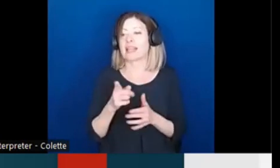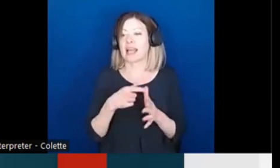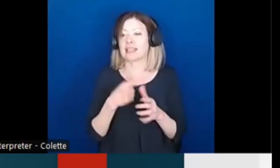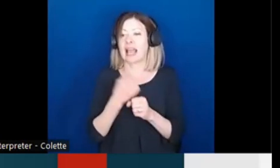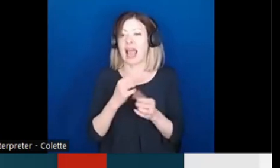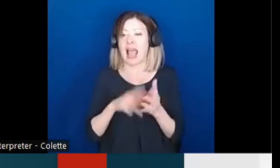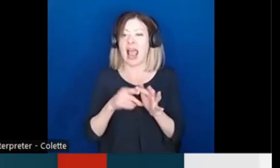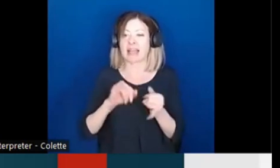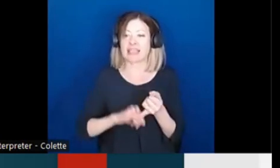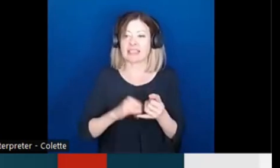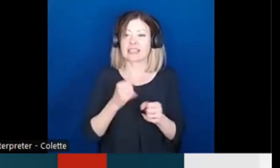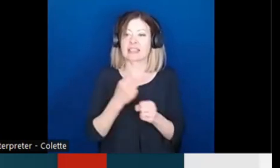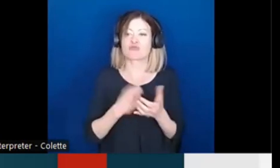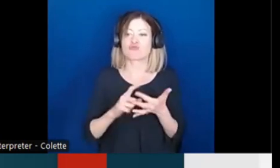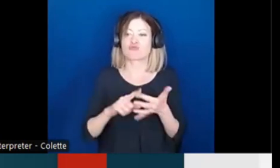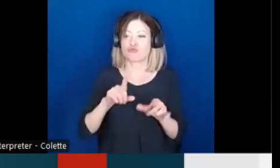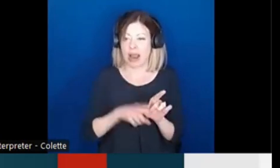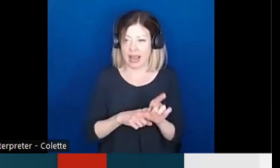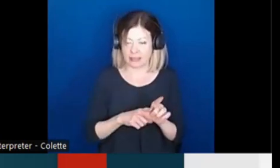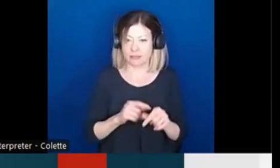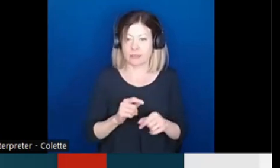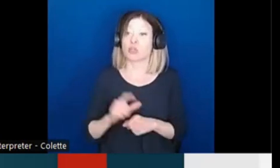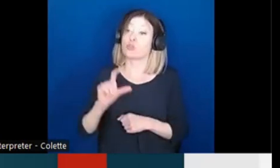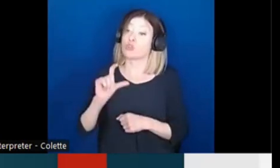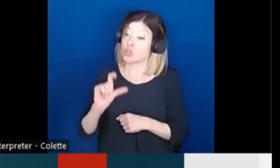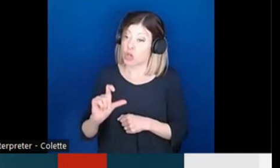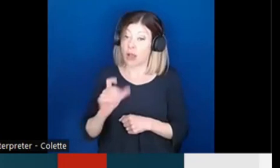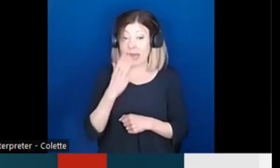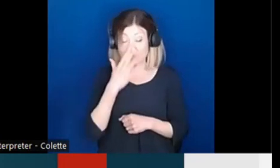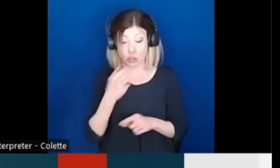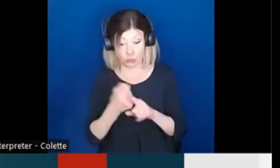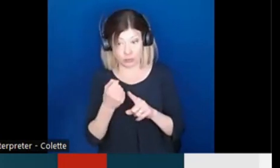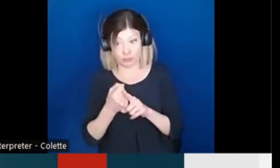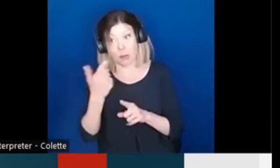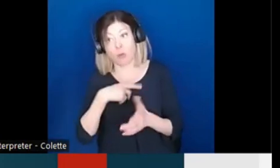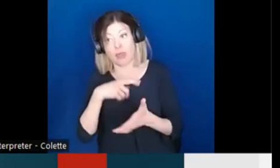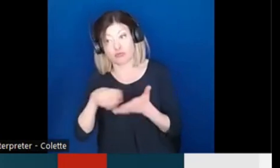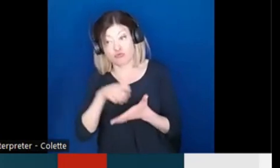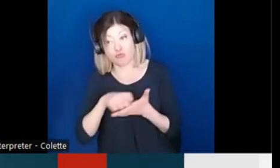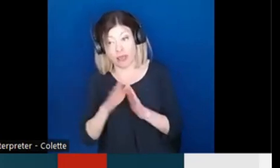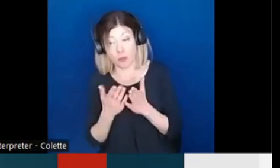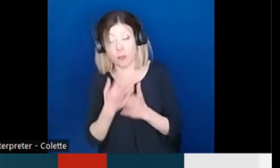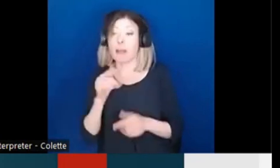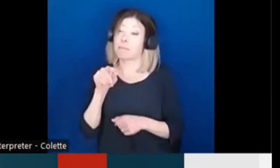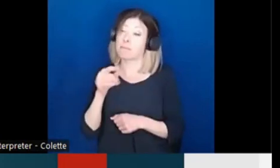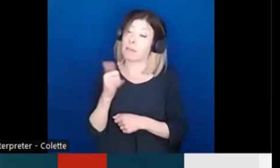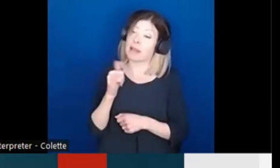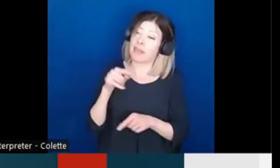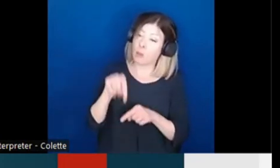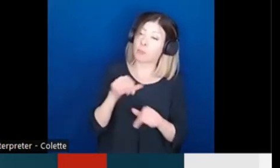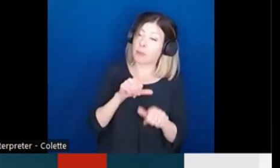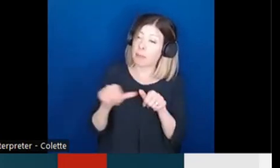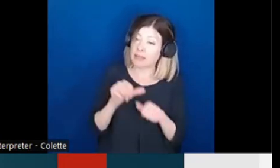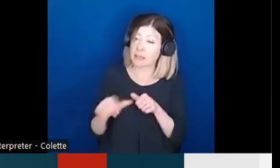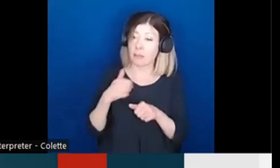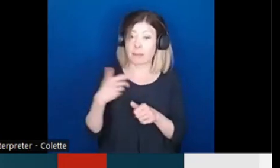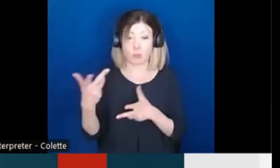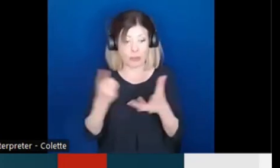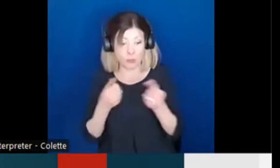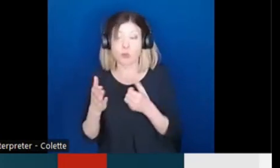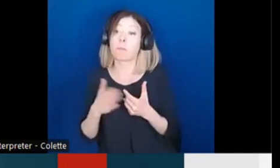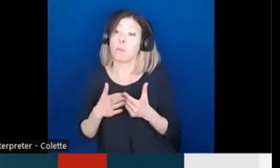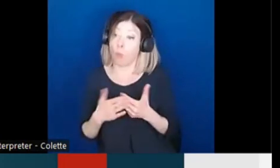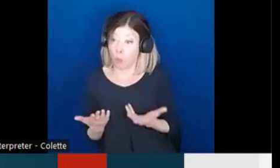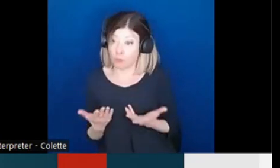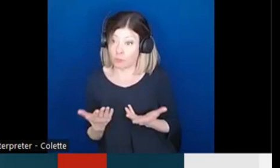Charlotte was again, right, let's get the novels finished. Maybe novels will be better. Maybe that'll be more commercially viable. So they sent off